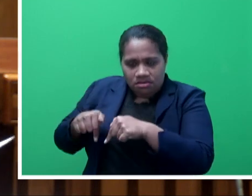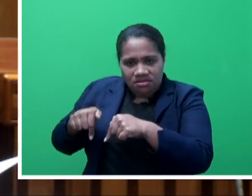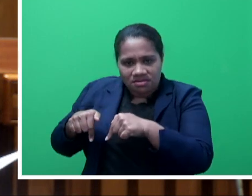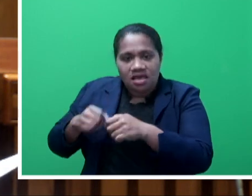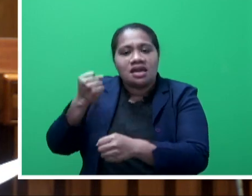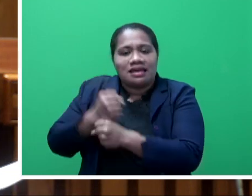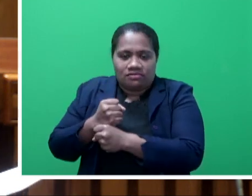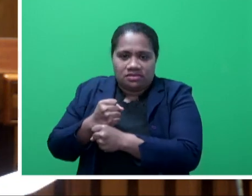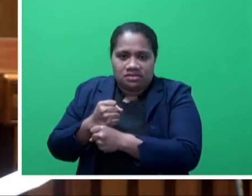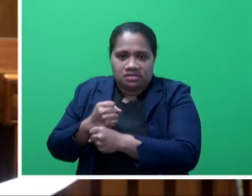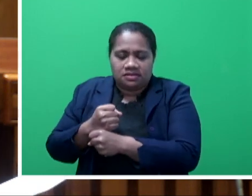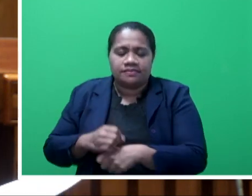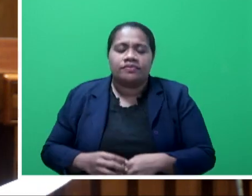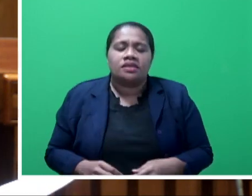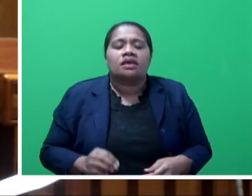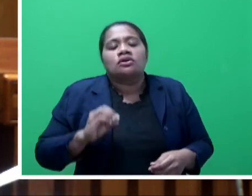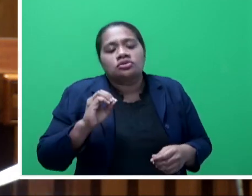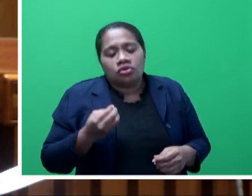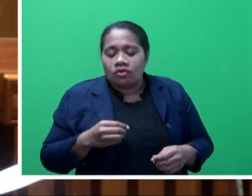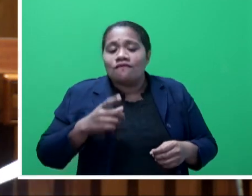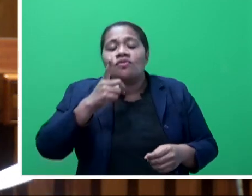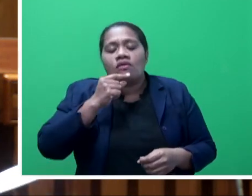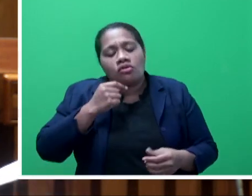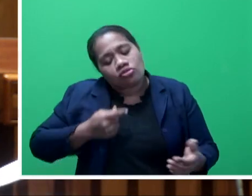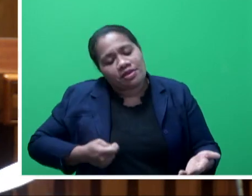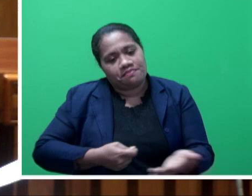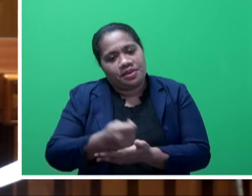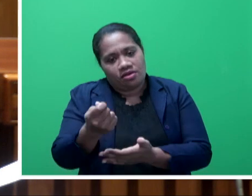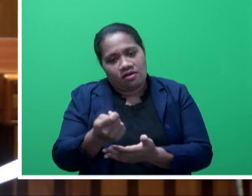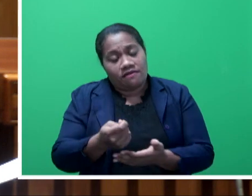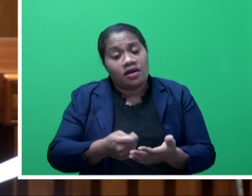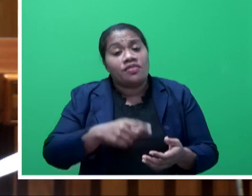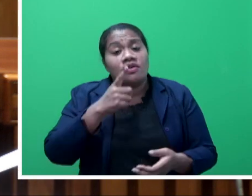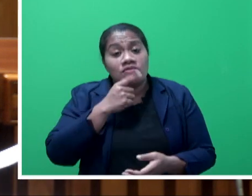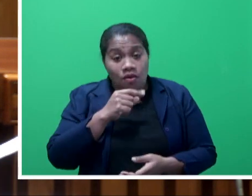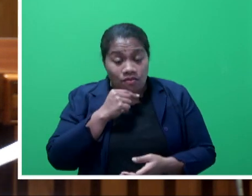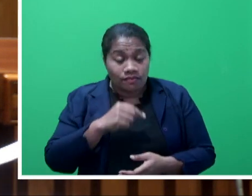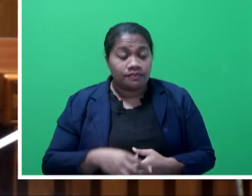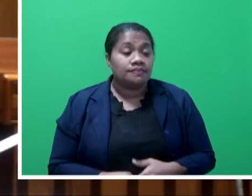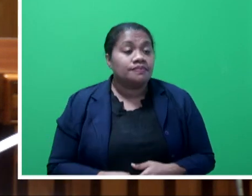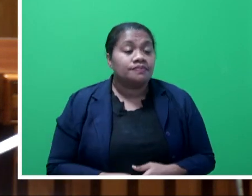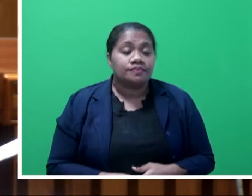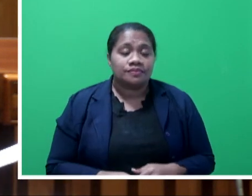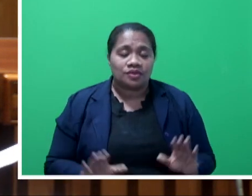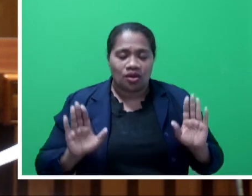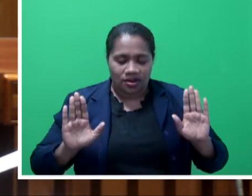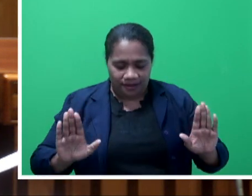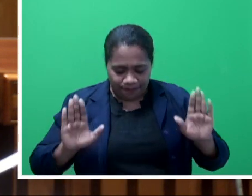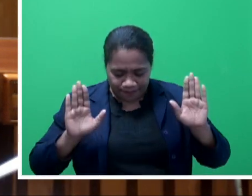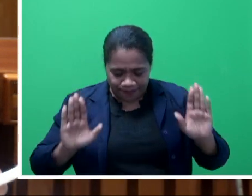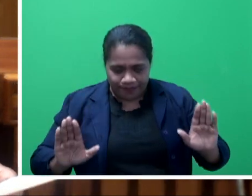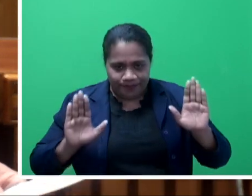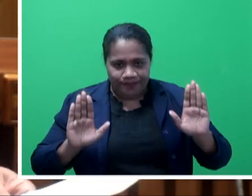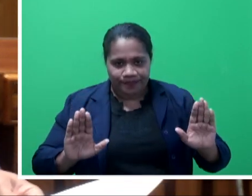long as the loan is paid off. Order. And the loan term, Mr. Speaker, sir, Order. the loan term, Mr. Speaker,